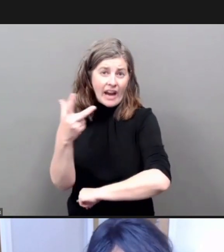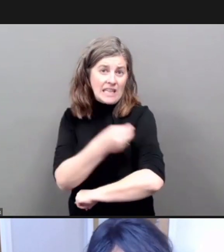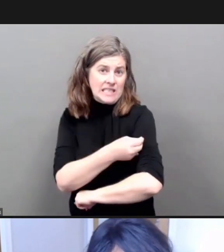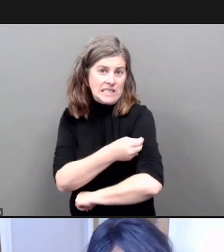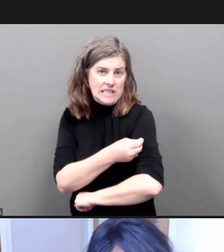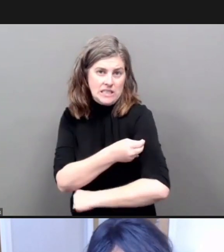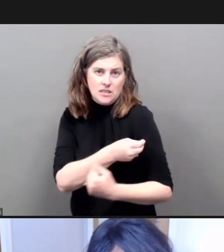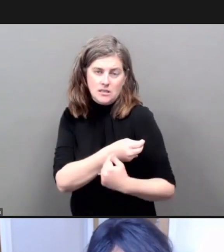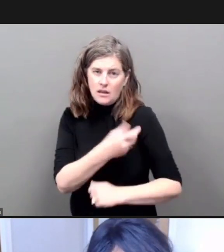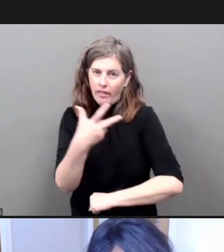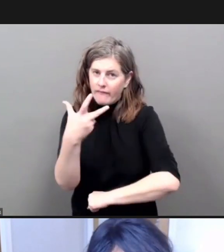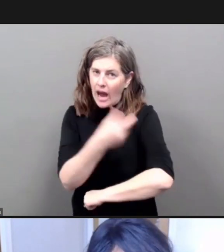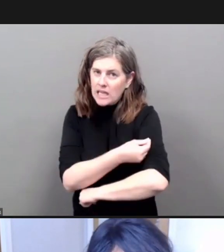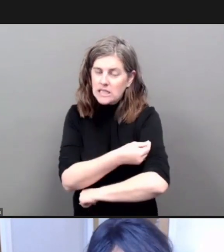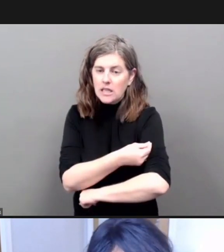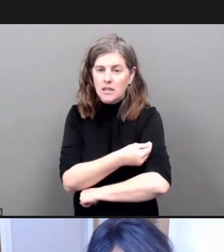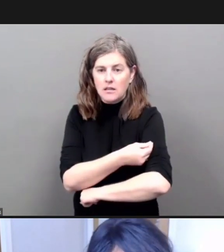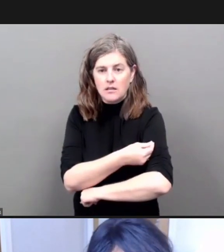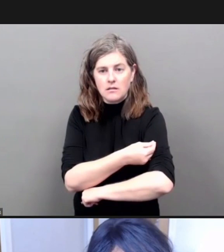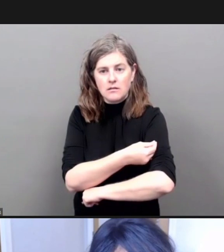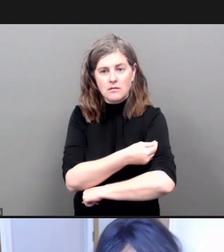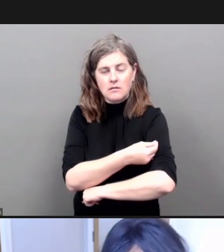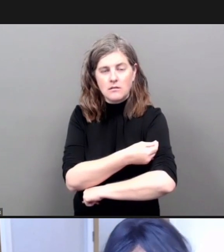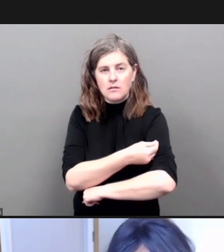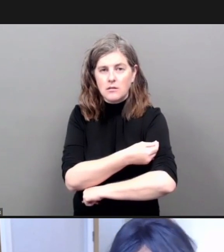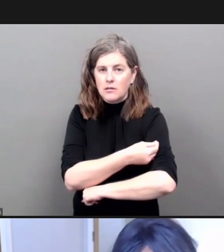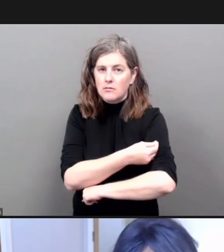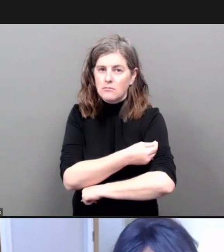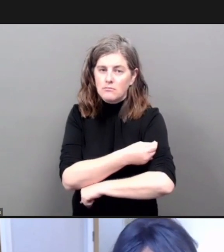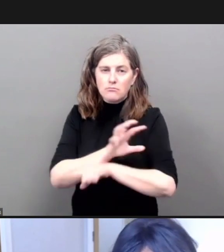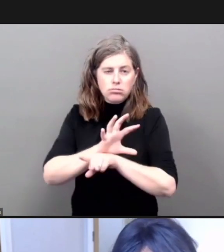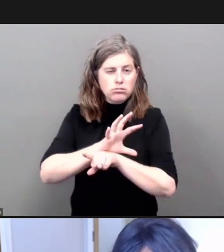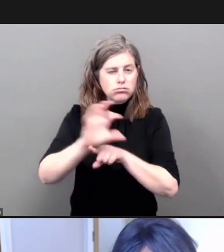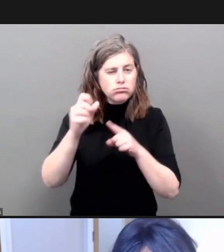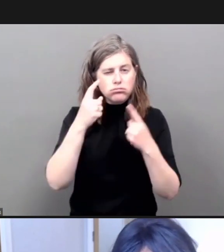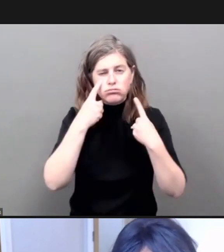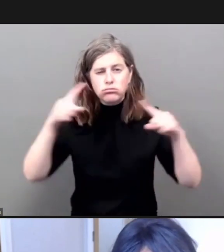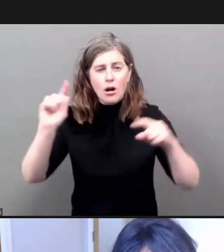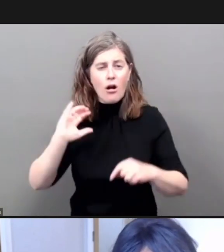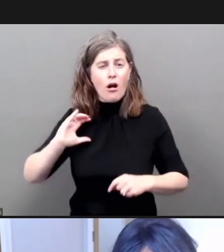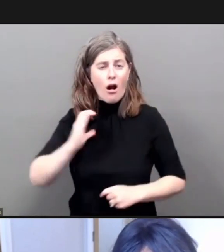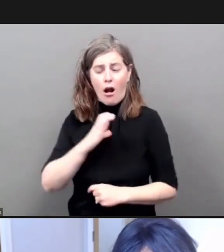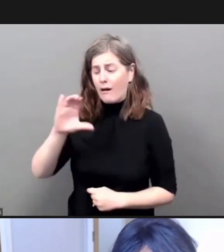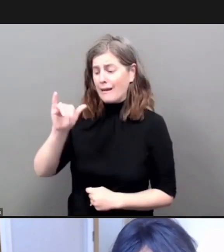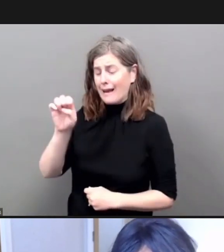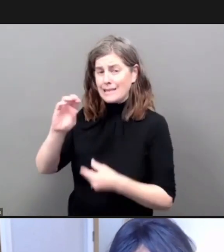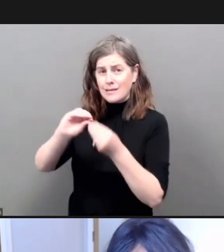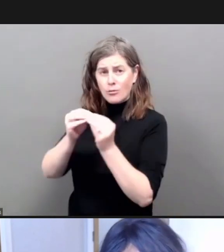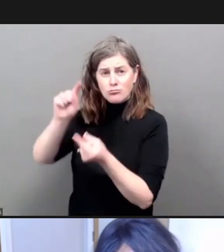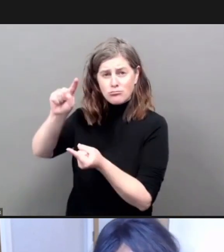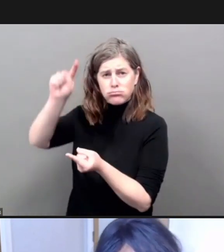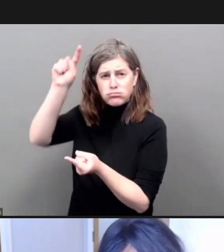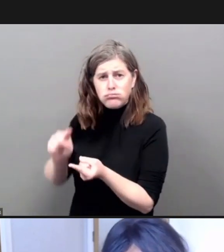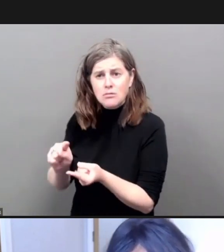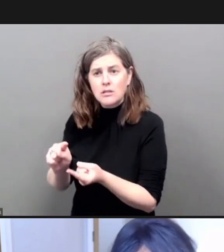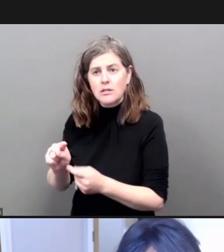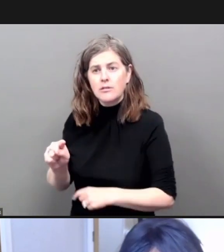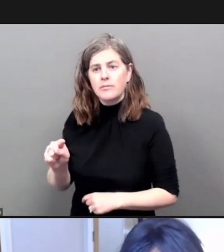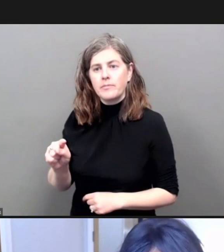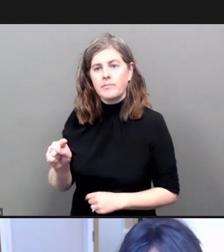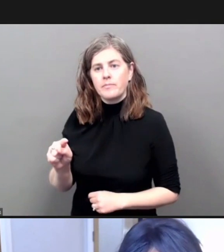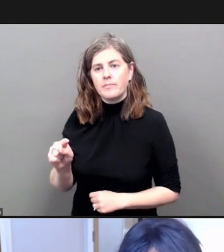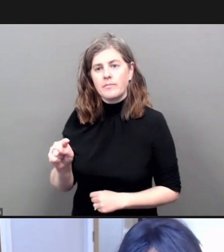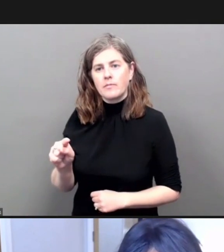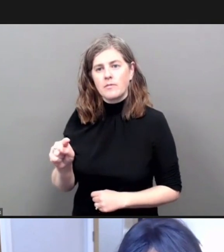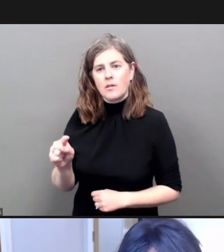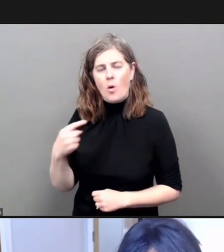that the vaccine has been so effective, that our case counts are so far down, and I think that we